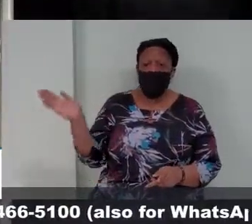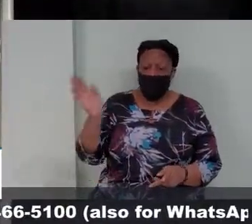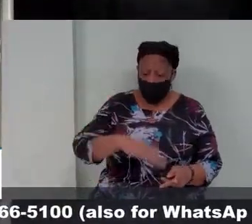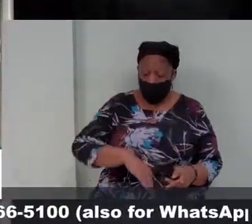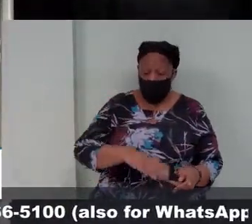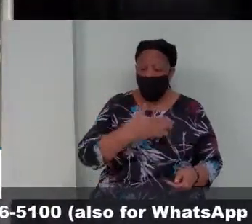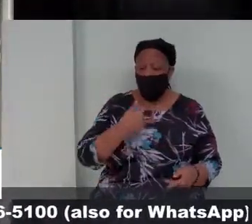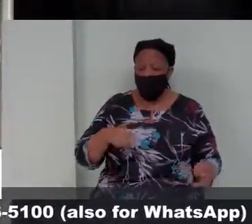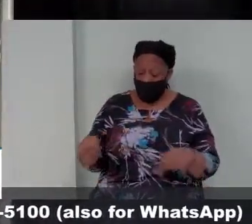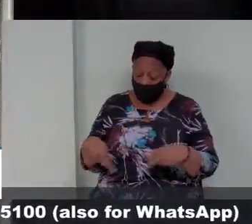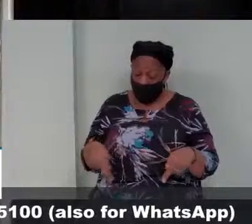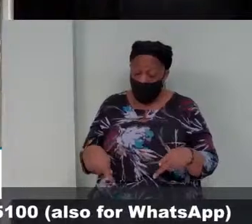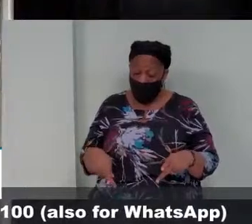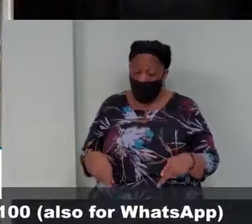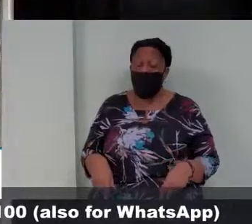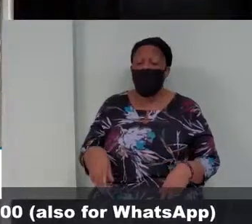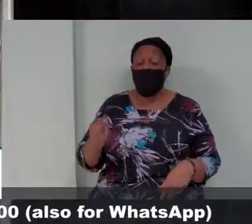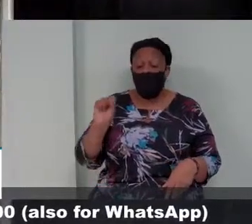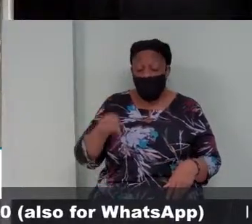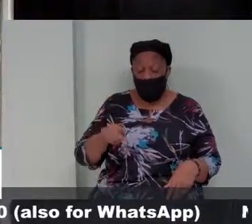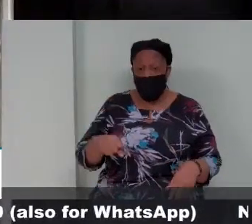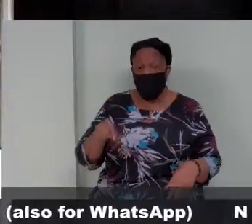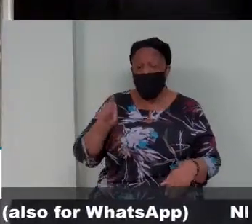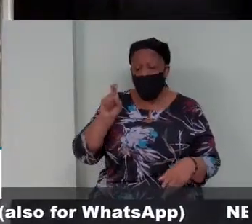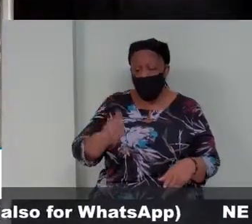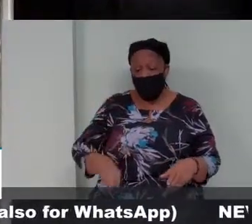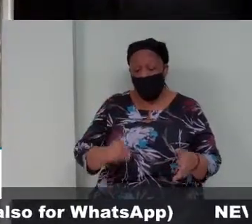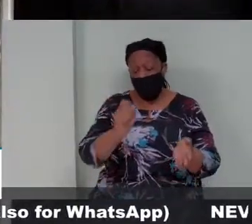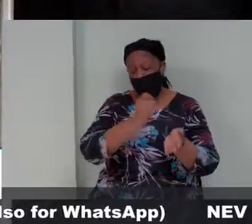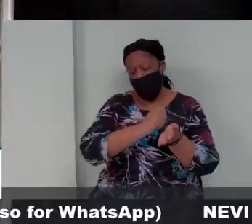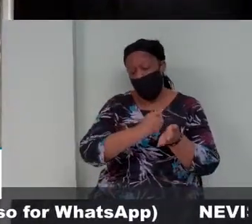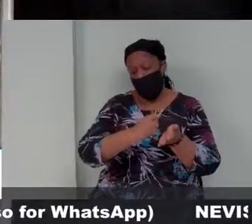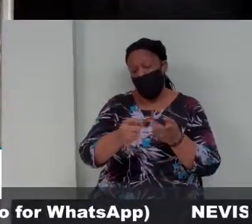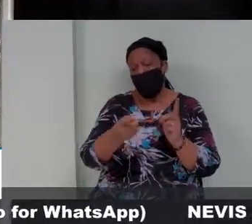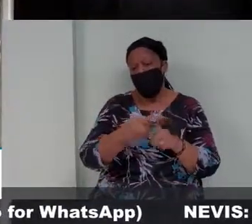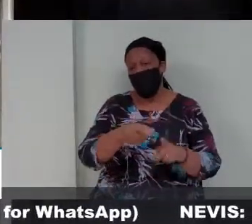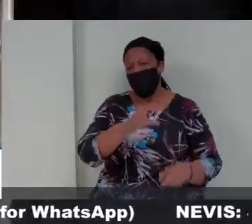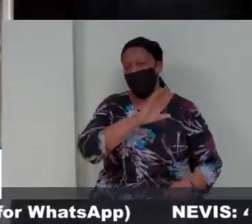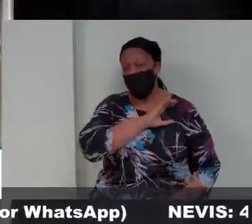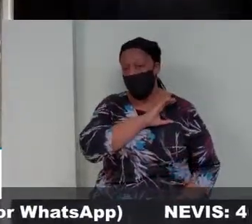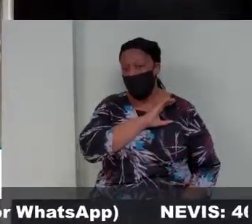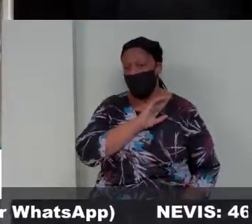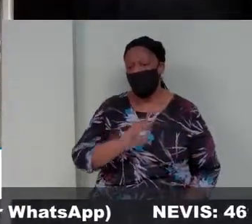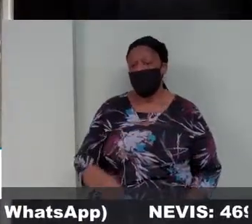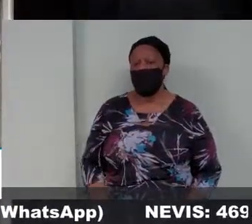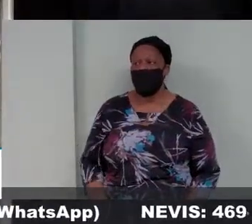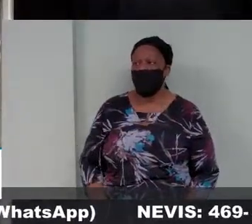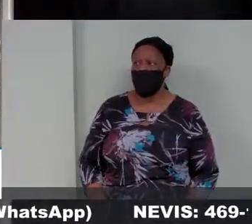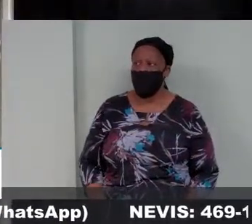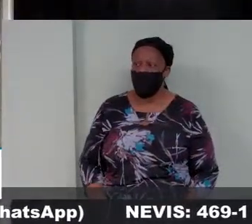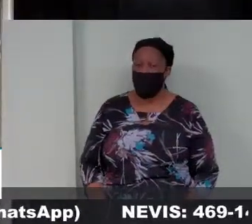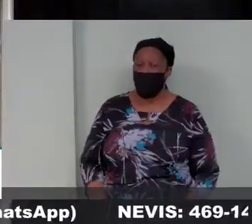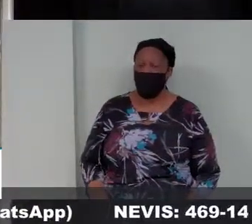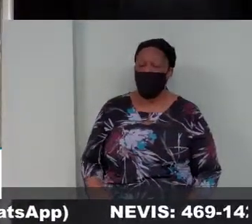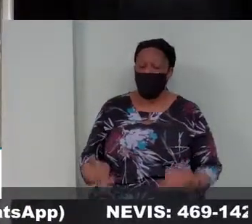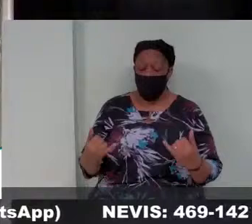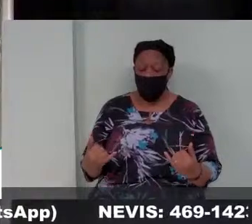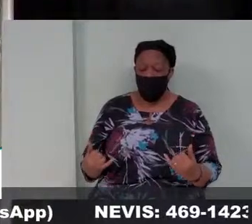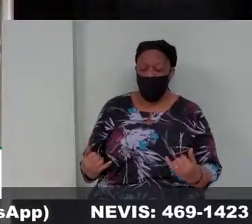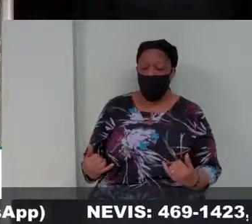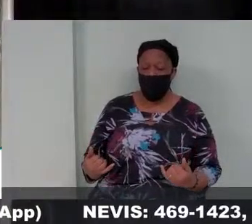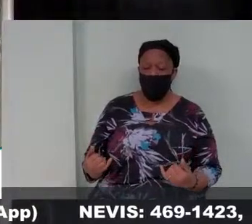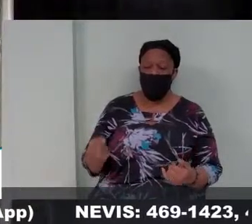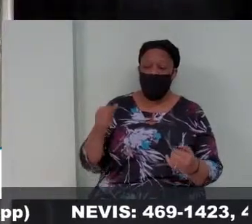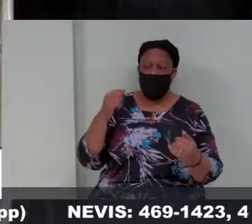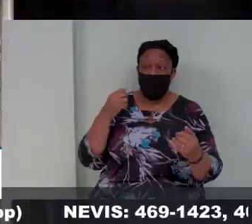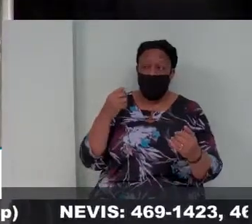and so you require permission. Permission is from the Commissioner of Police. We are working on a website where persons can apply